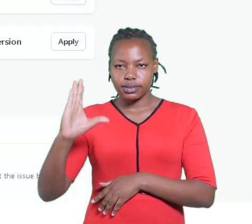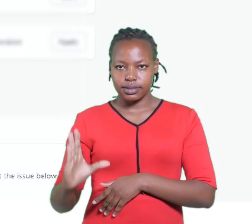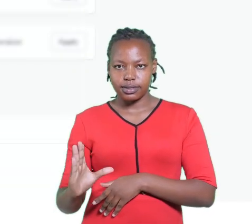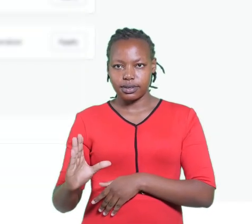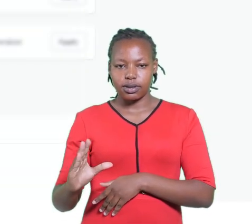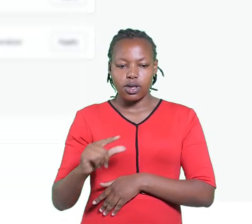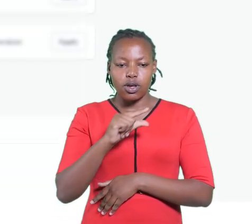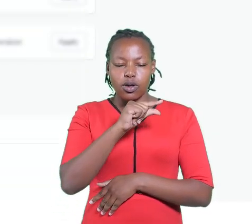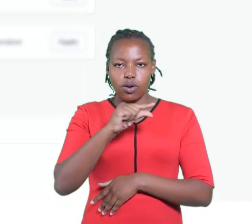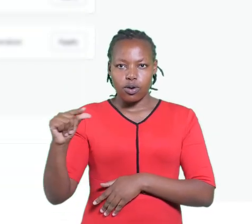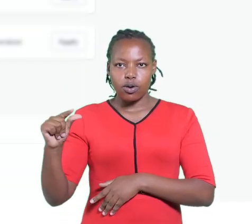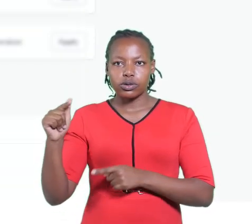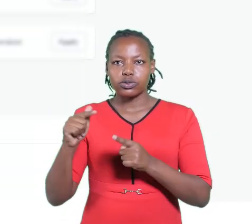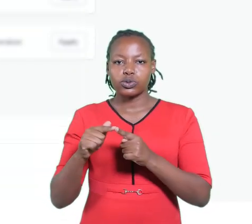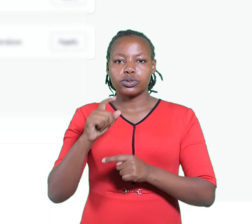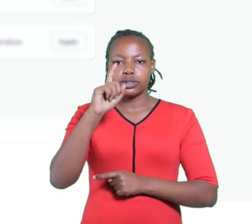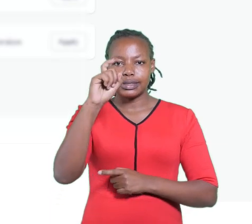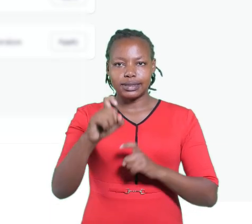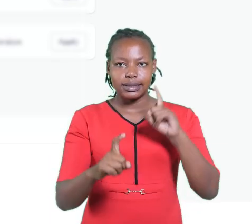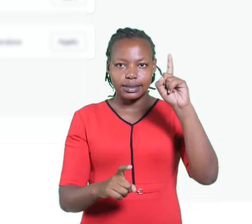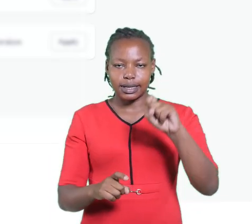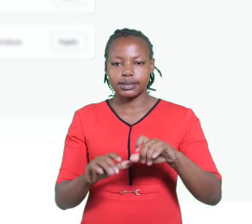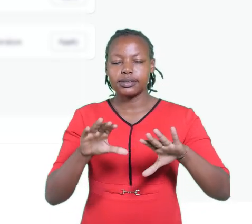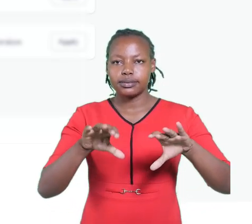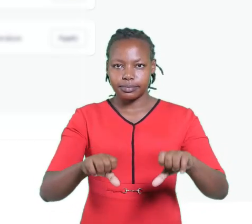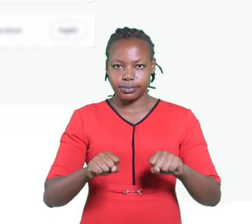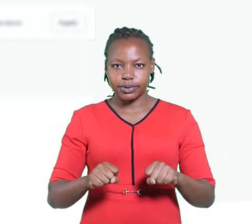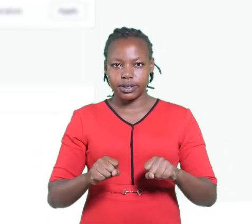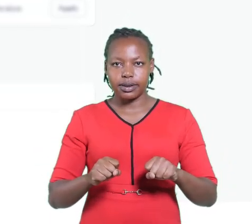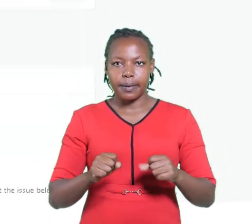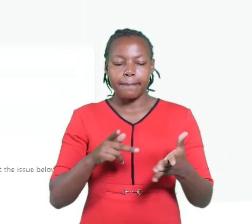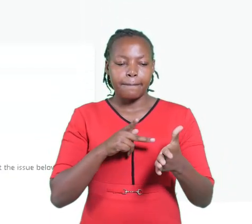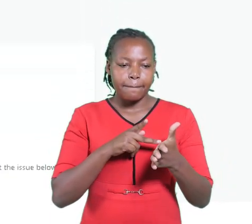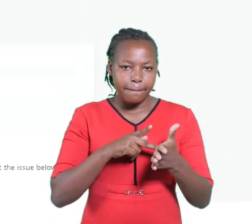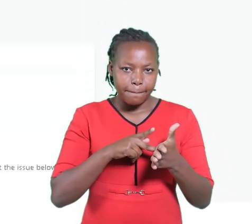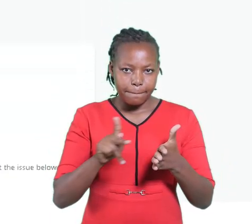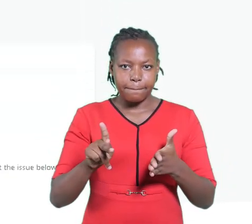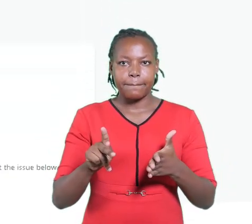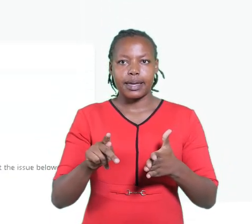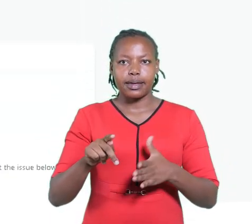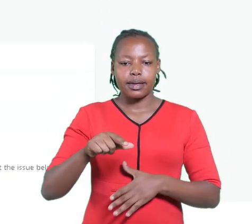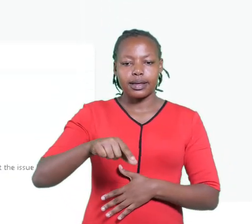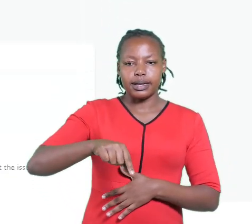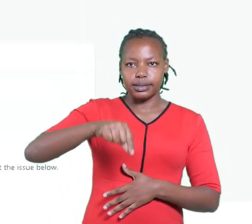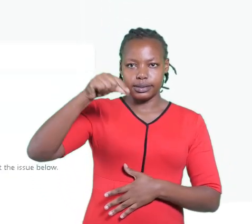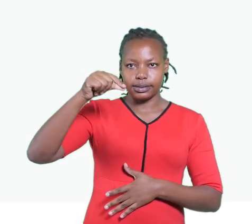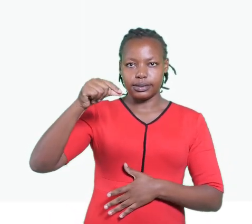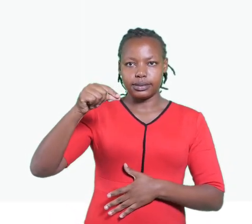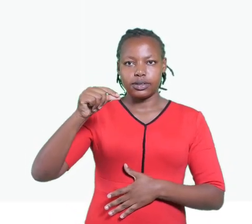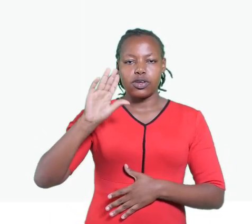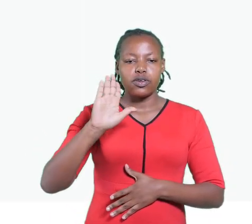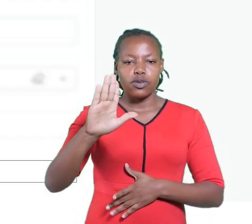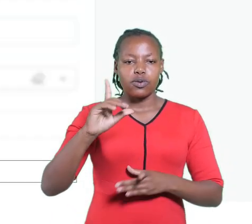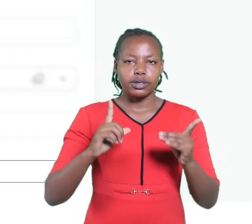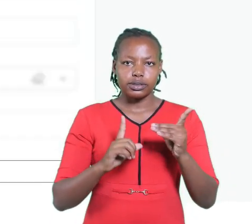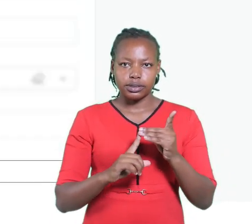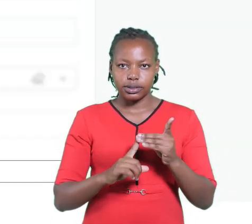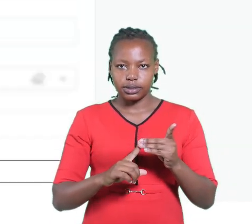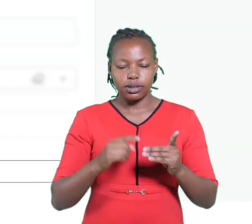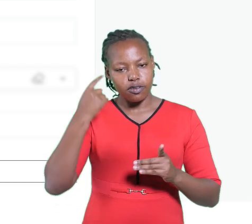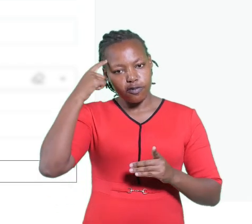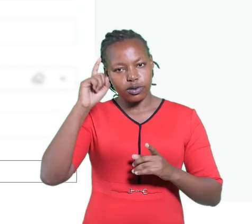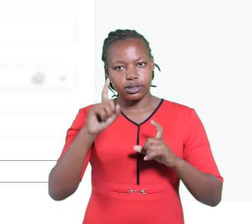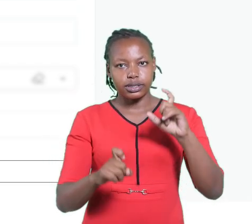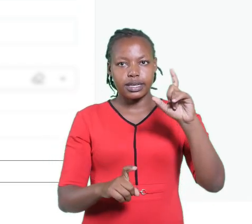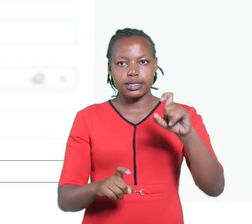your eCitizen credentials, go to Test Booking, make payment, select the preferred